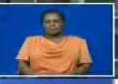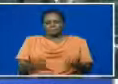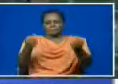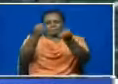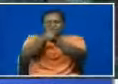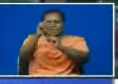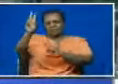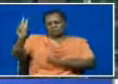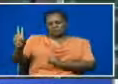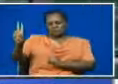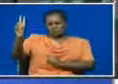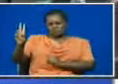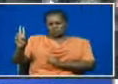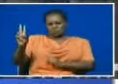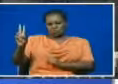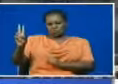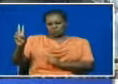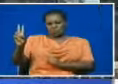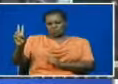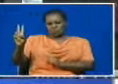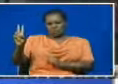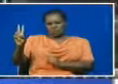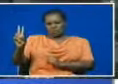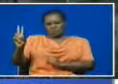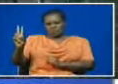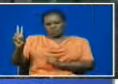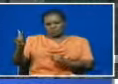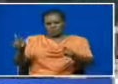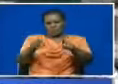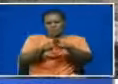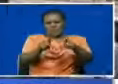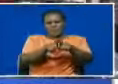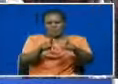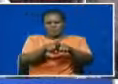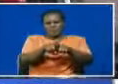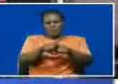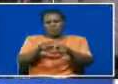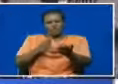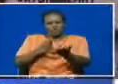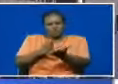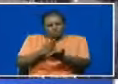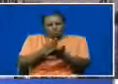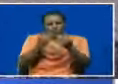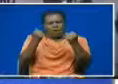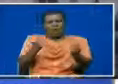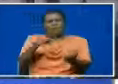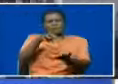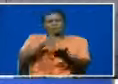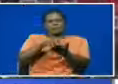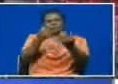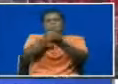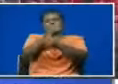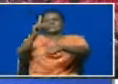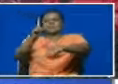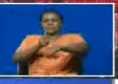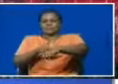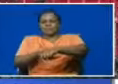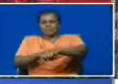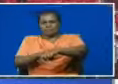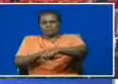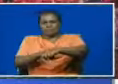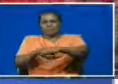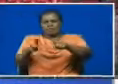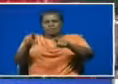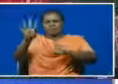President Uhuru Kenyatta, you would say, was synchronically also wading through a murky patch of his presidency. The eyes